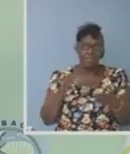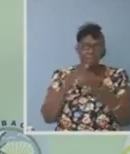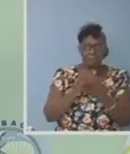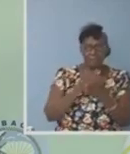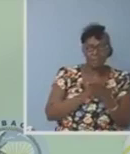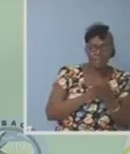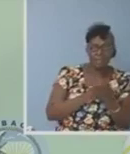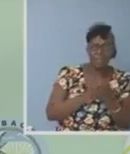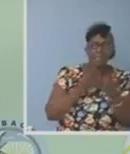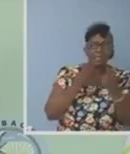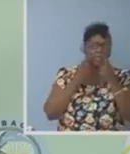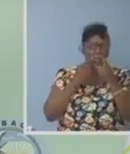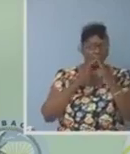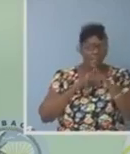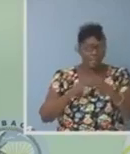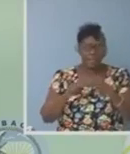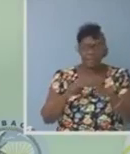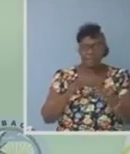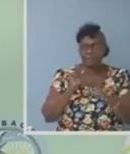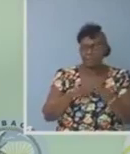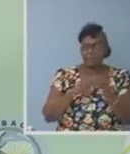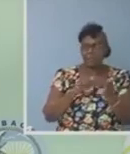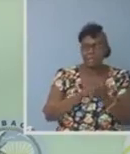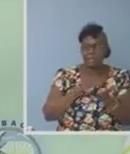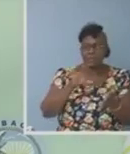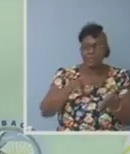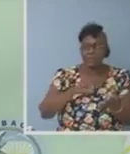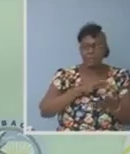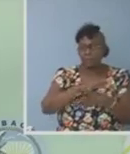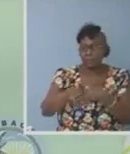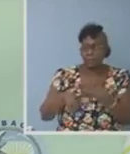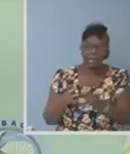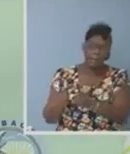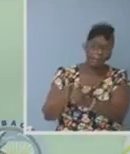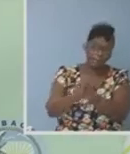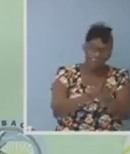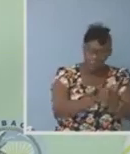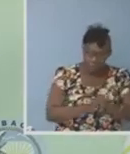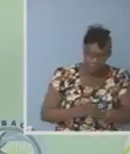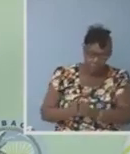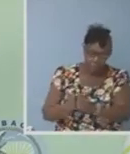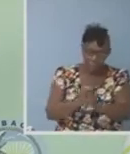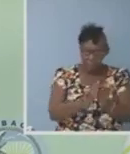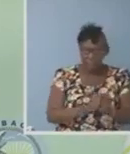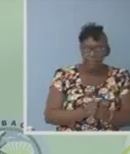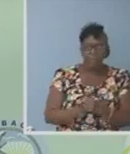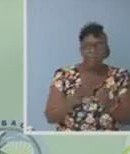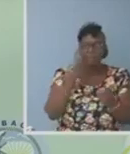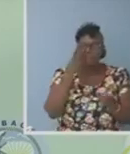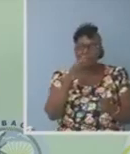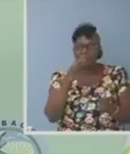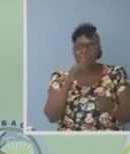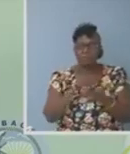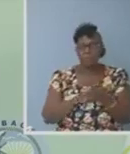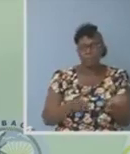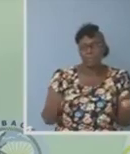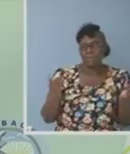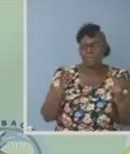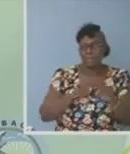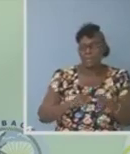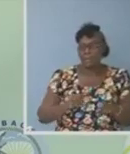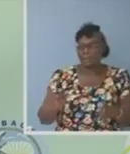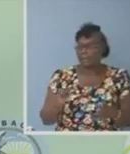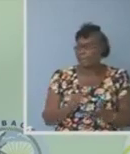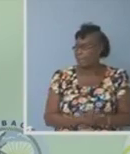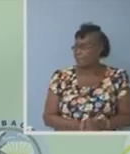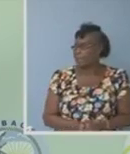their responses, and we'll be taking the necessary measures. Because some of the things that we